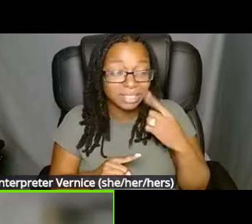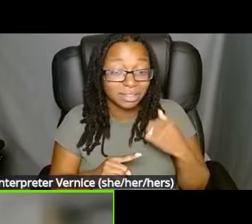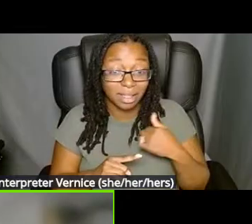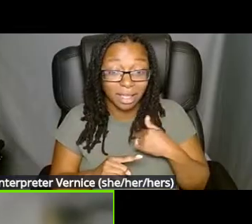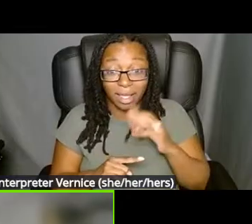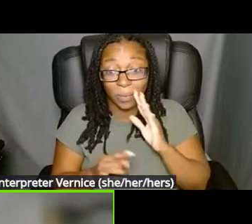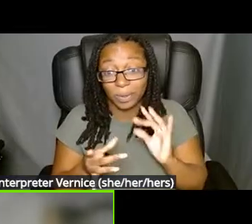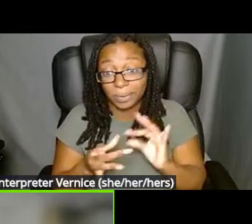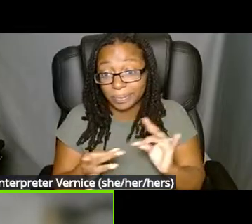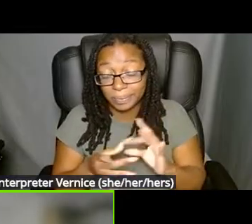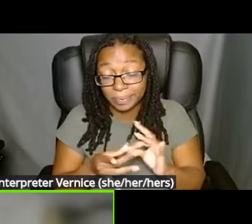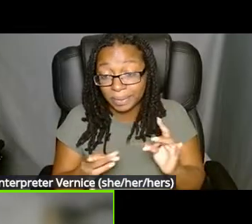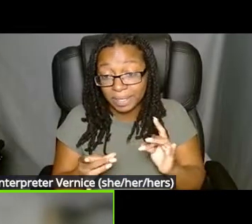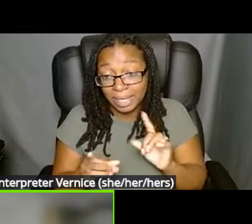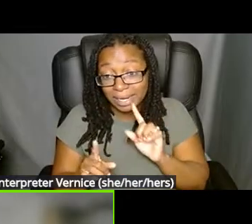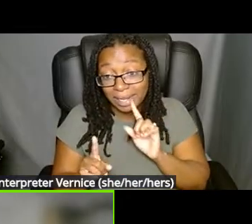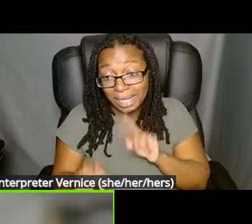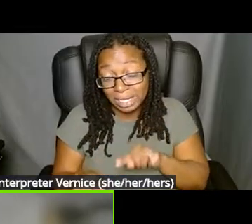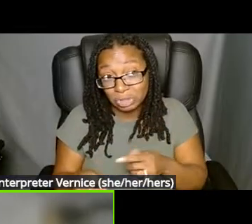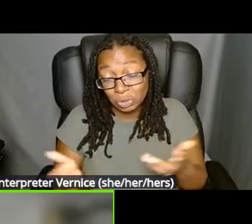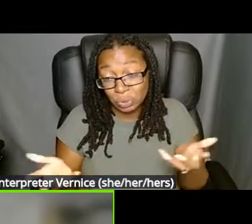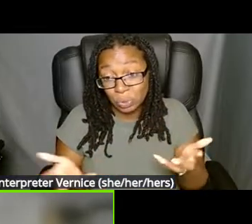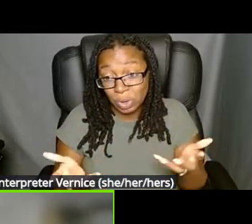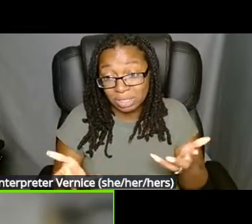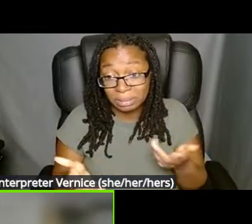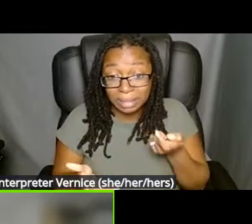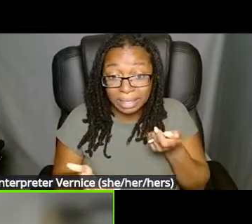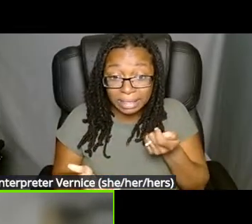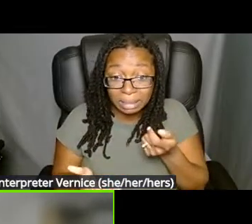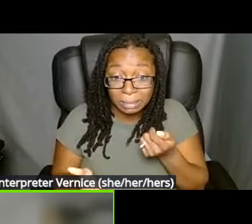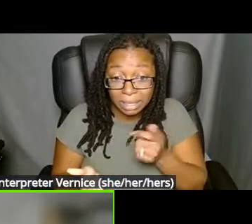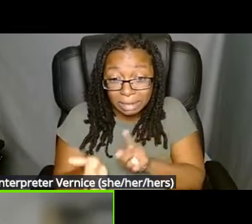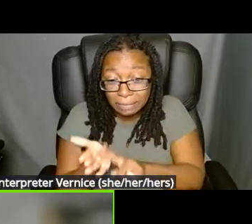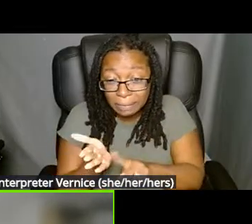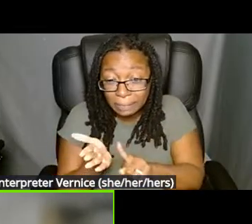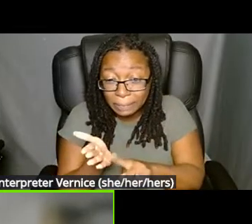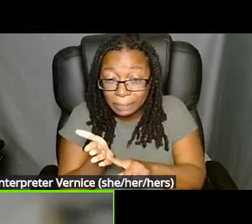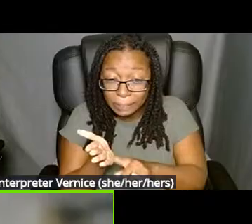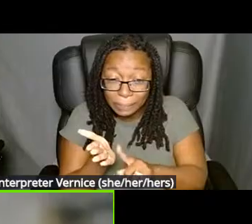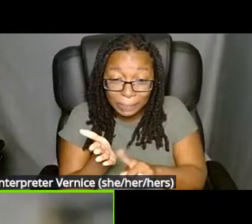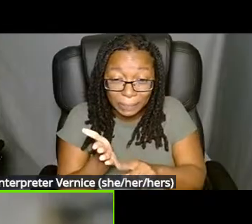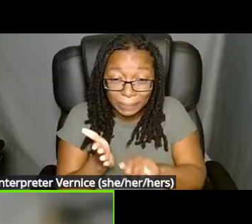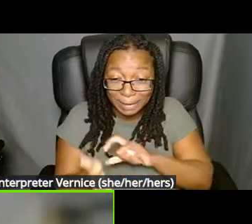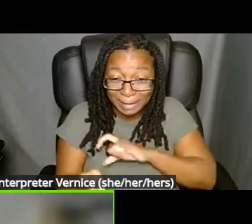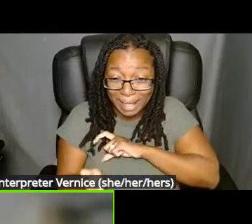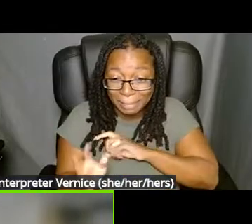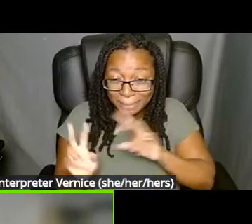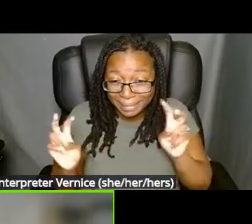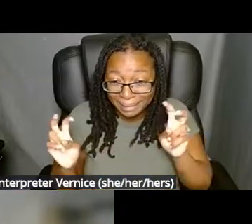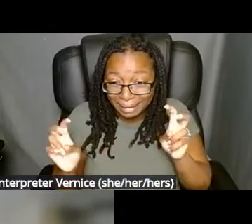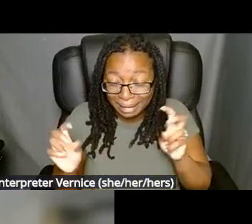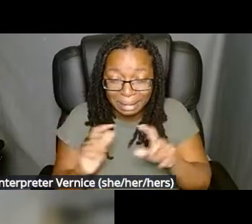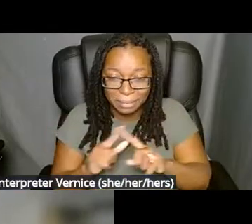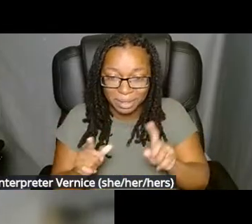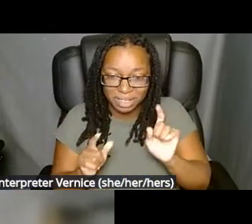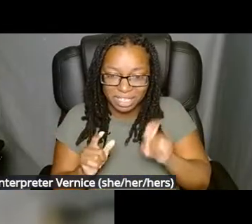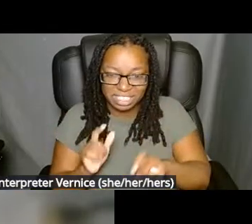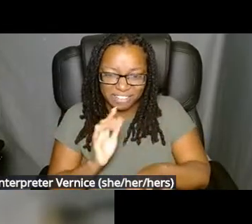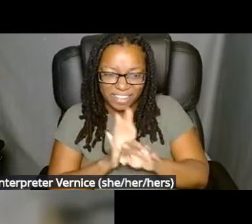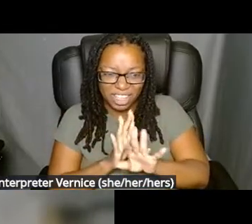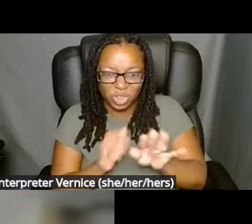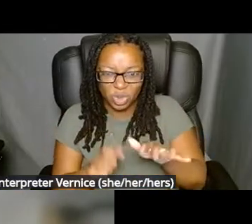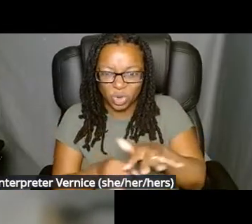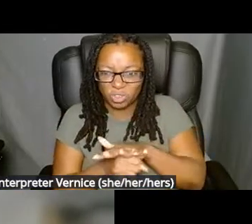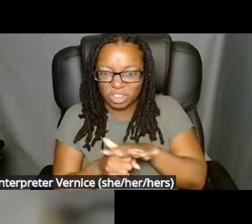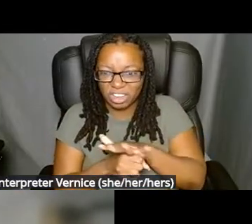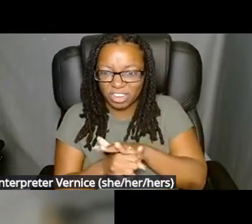different ways, but it happened because I ended up where I am. So I don't have a good answer for this one. I'll leave it to the other two panelists. Mine's a little bit